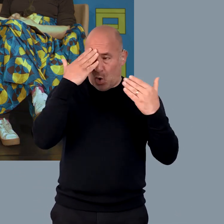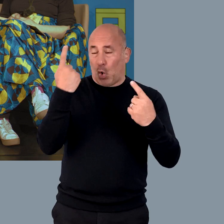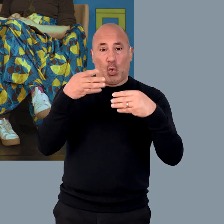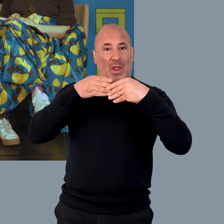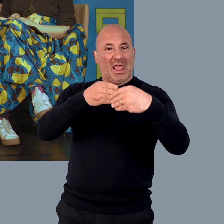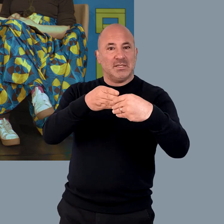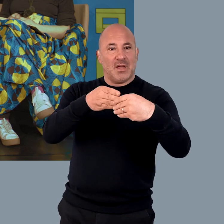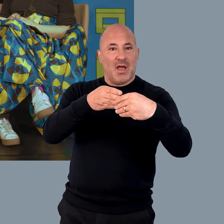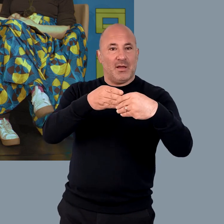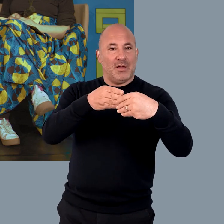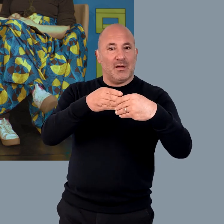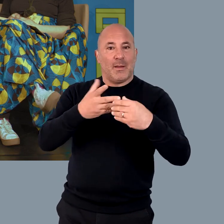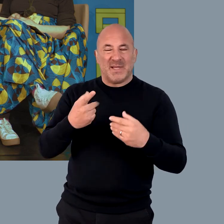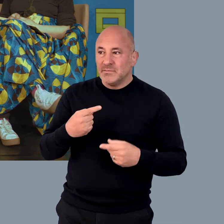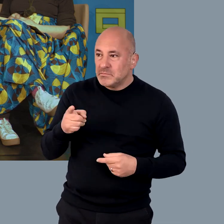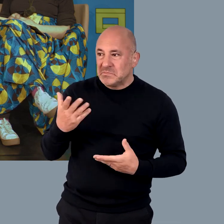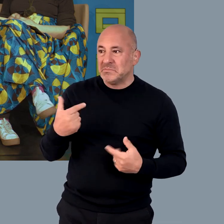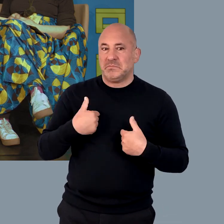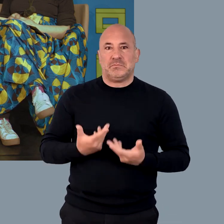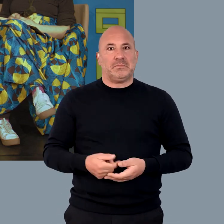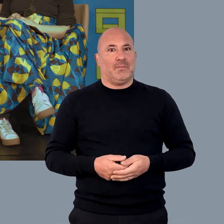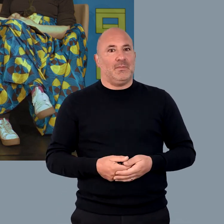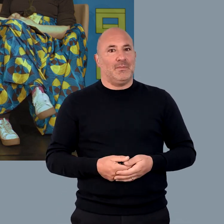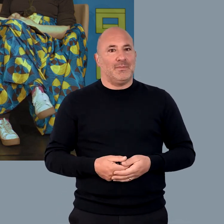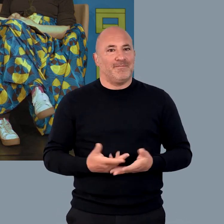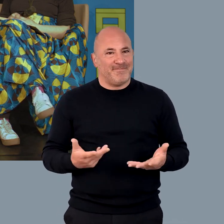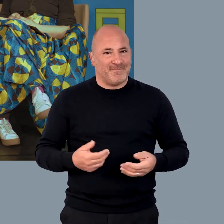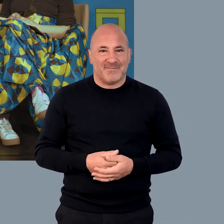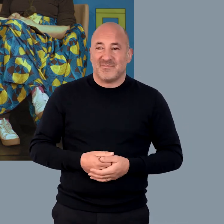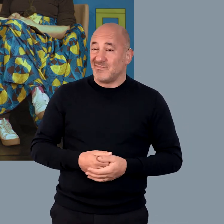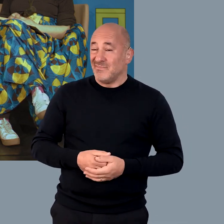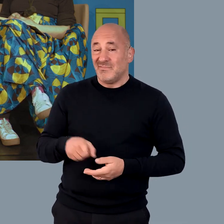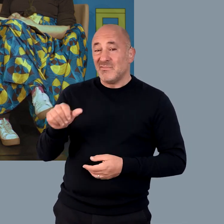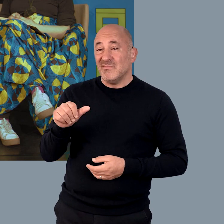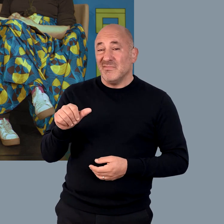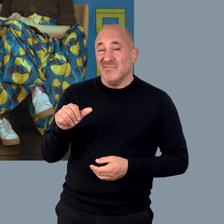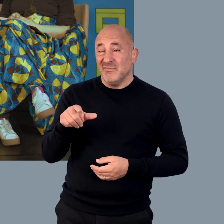that is one of the biggest problems, is that people don't know who is leading the way in this and